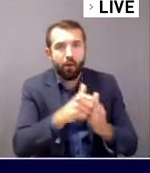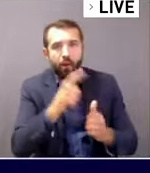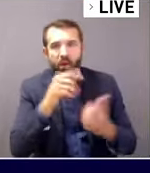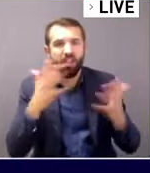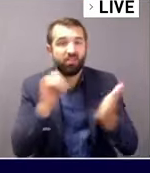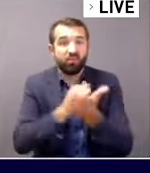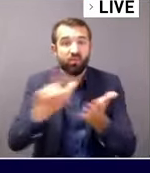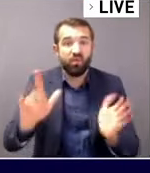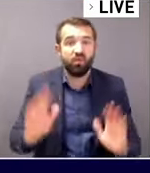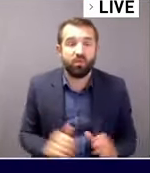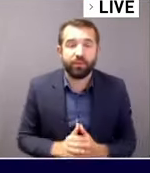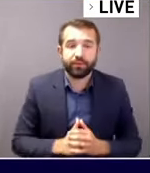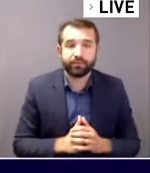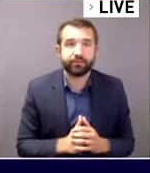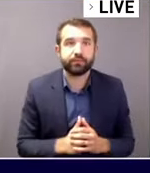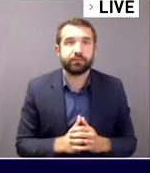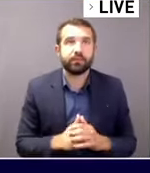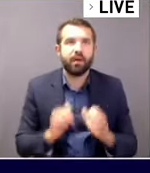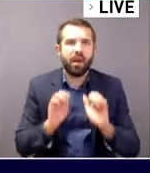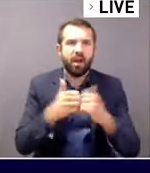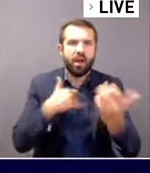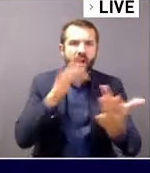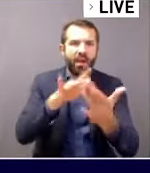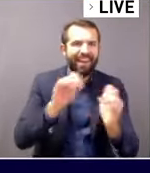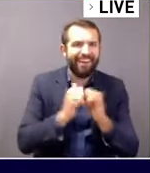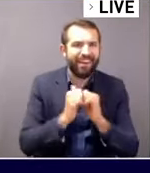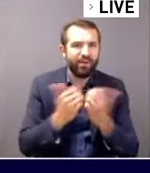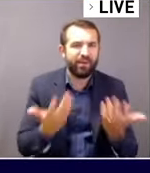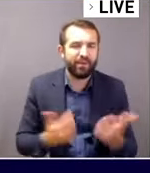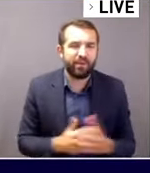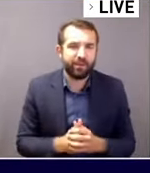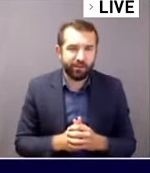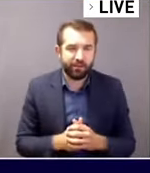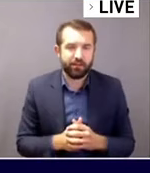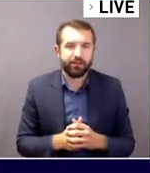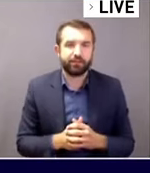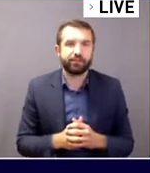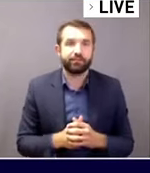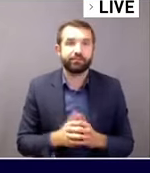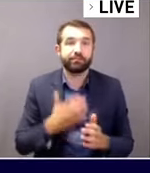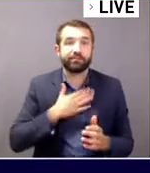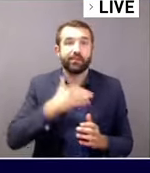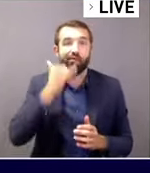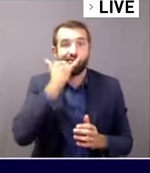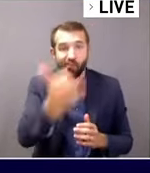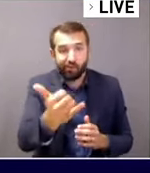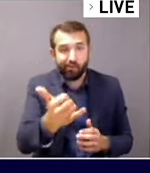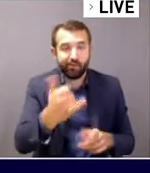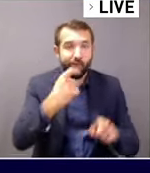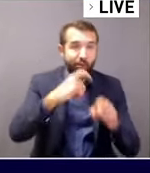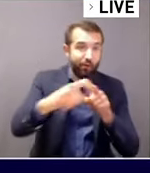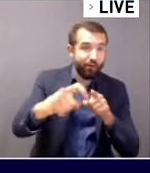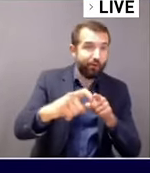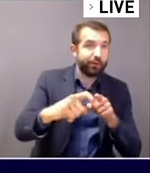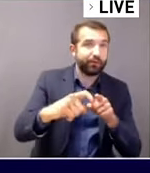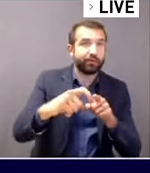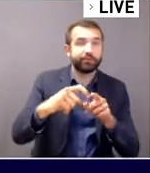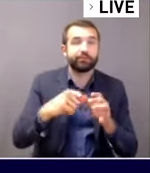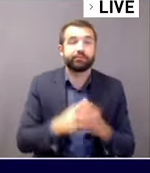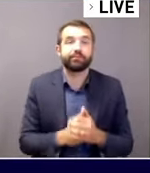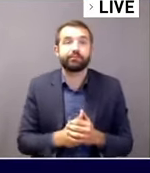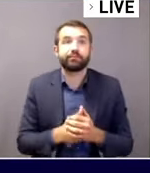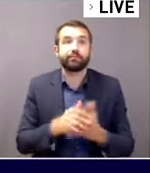a Maine CDC contact tracer reach out to you? Well, primarily we'll reach out to you by phone. And when we call